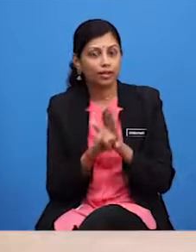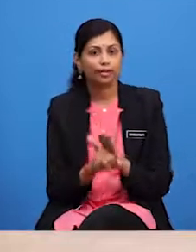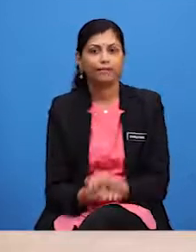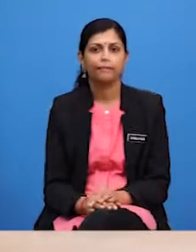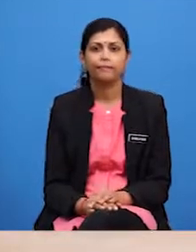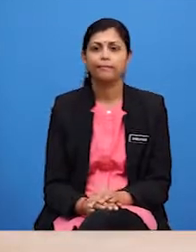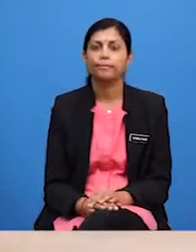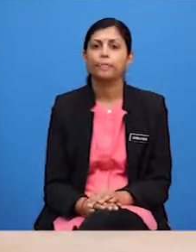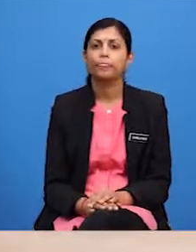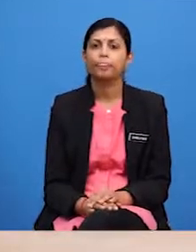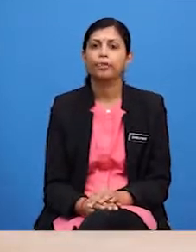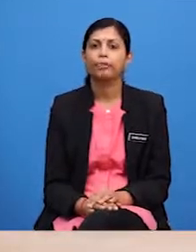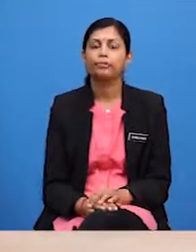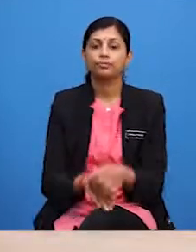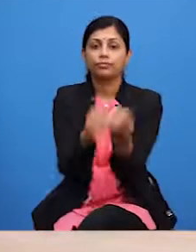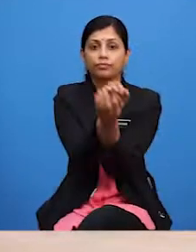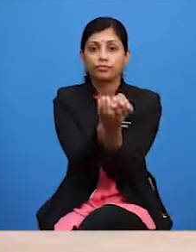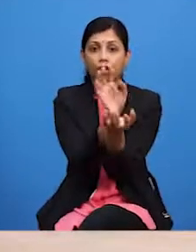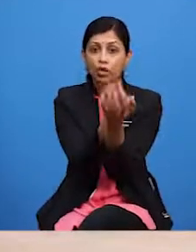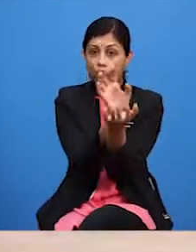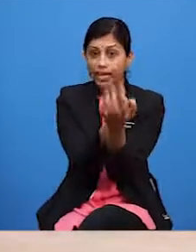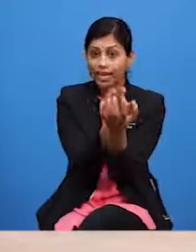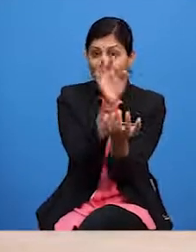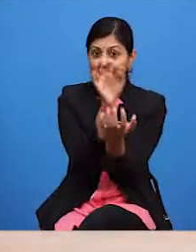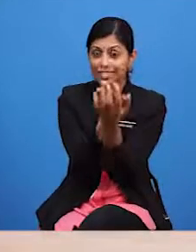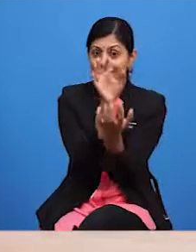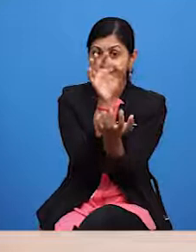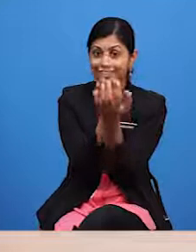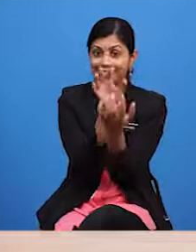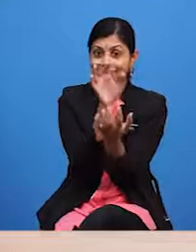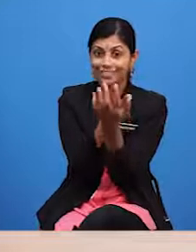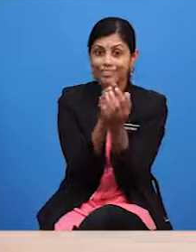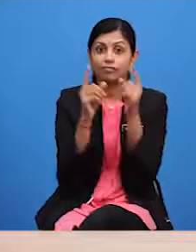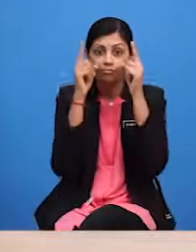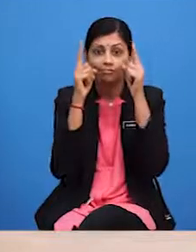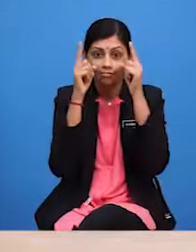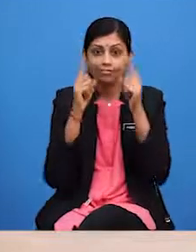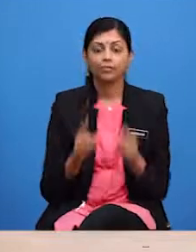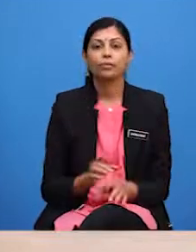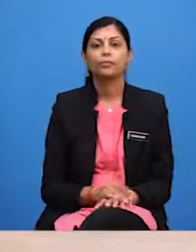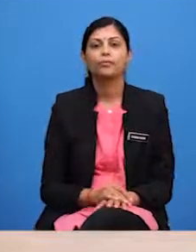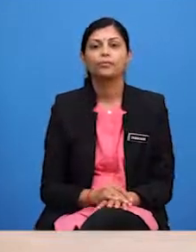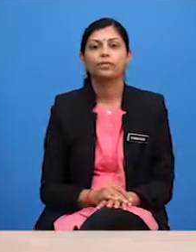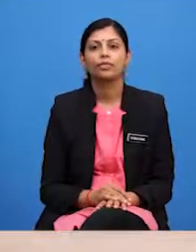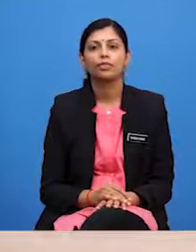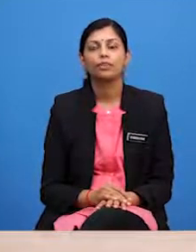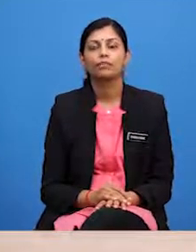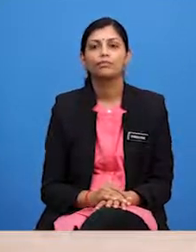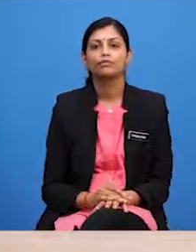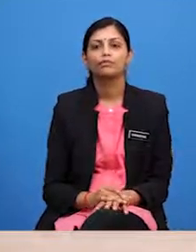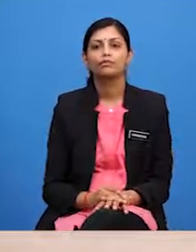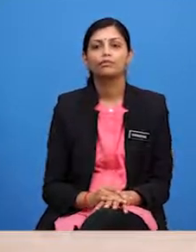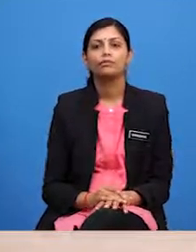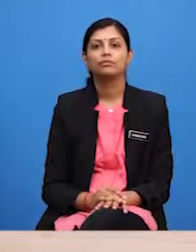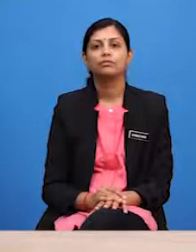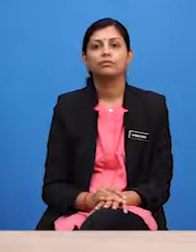Crocodiles are also threats to Australians in the deserts. How is that possible? Do you have the